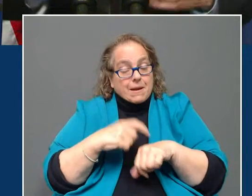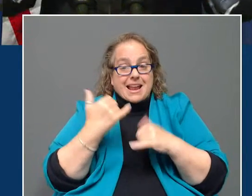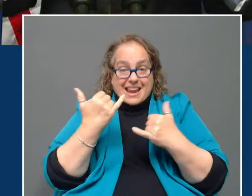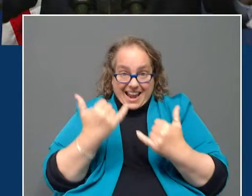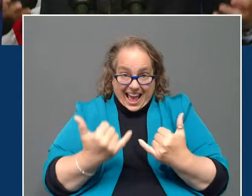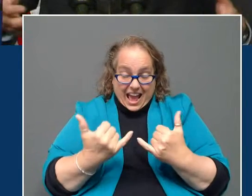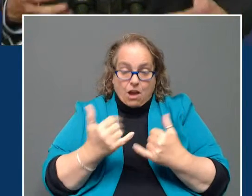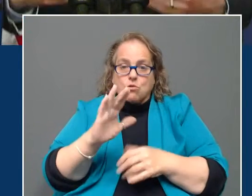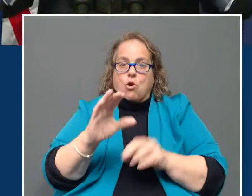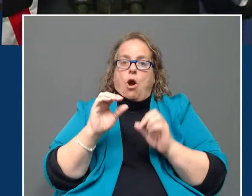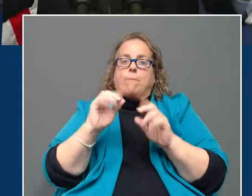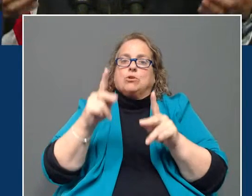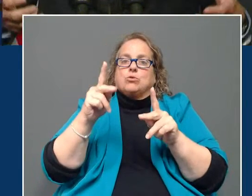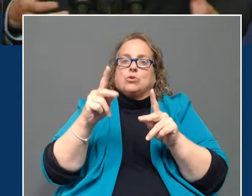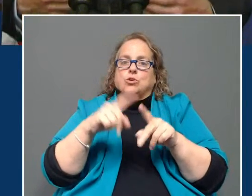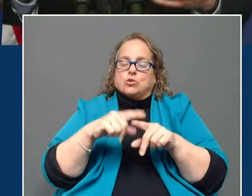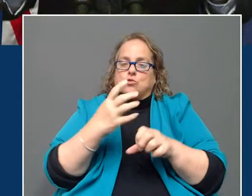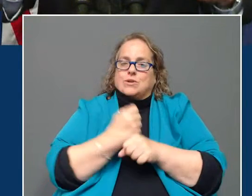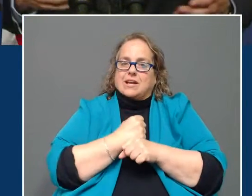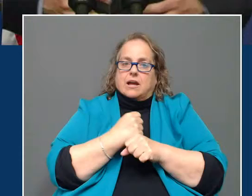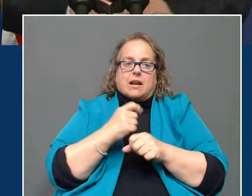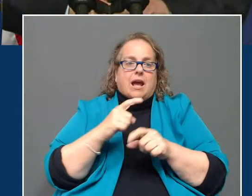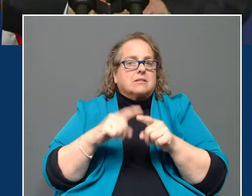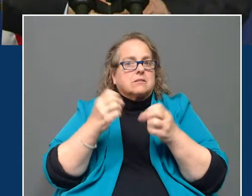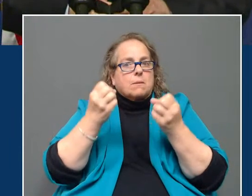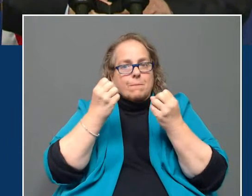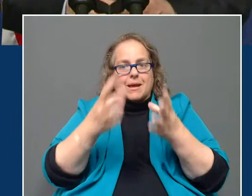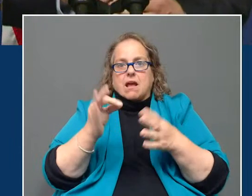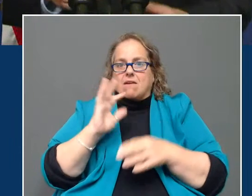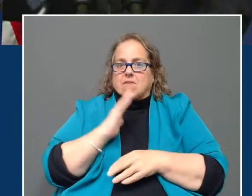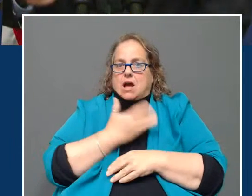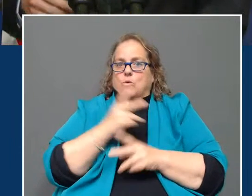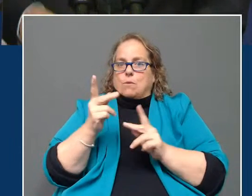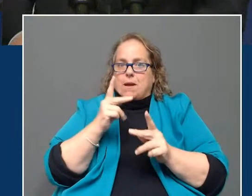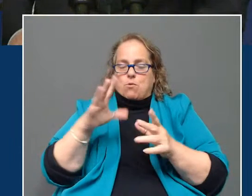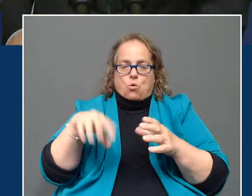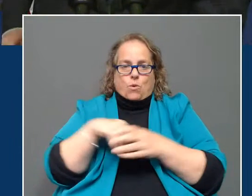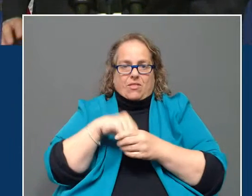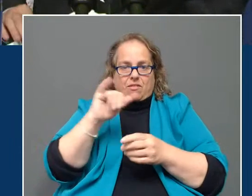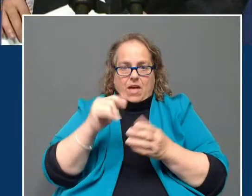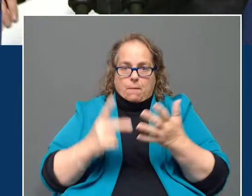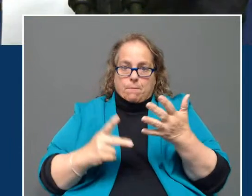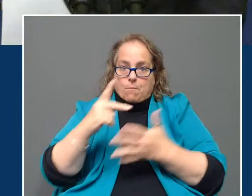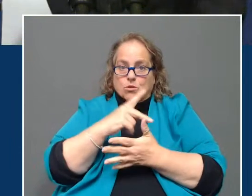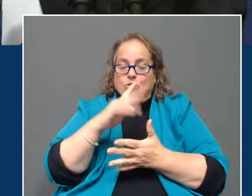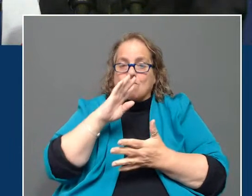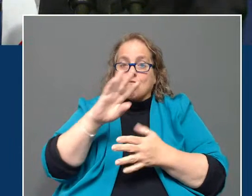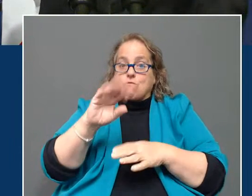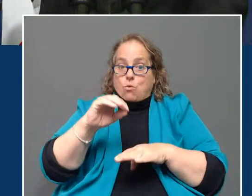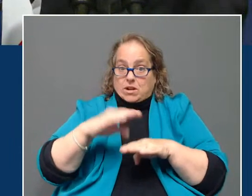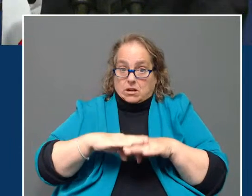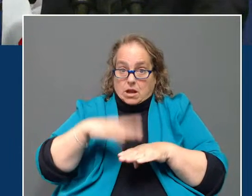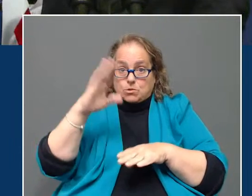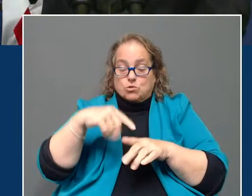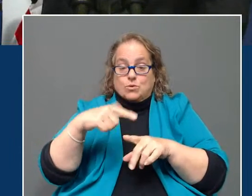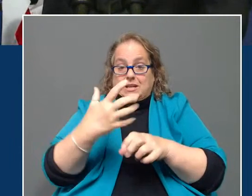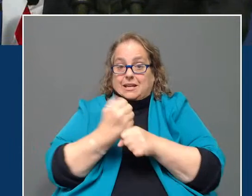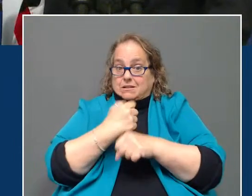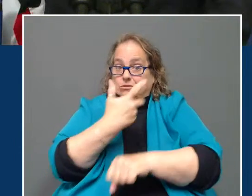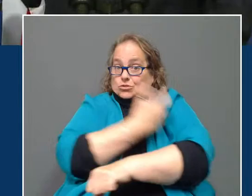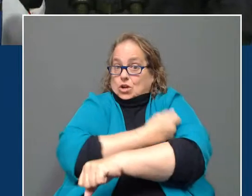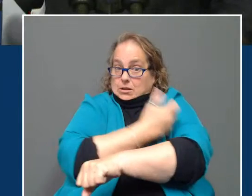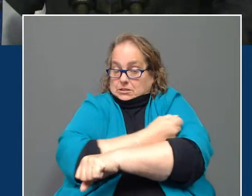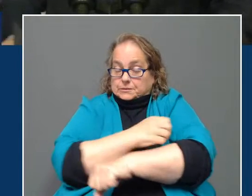chance for as many of our folks in that population, 40 and up, to get vaccinated. Here